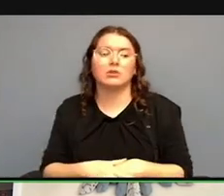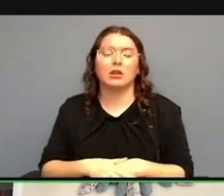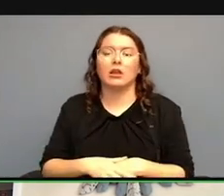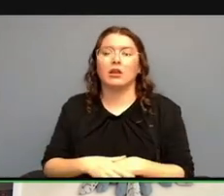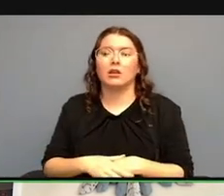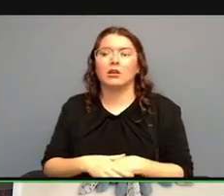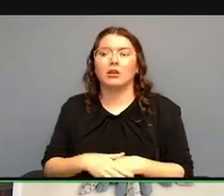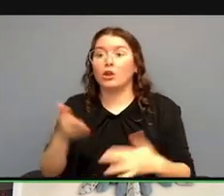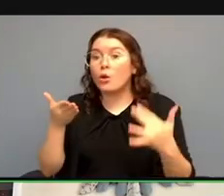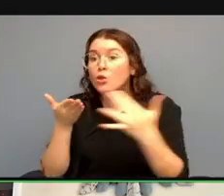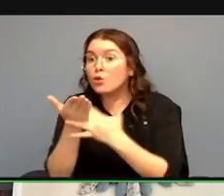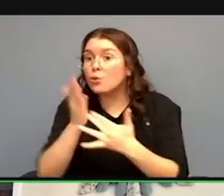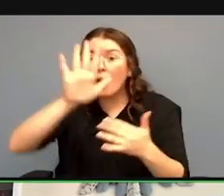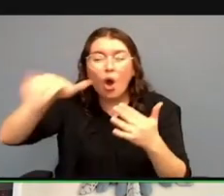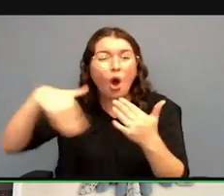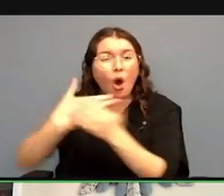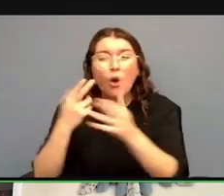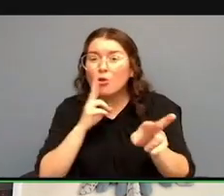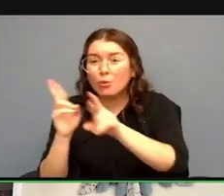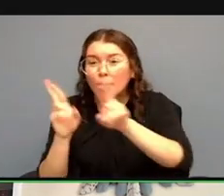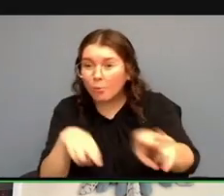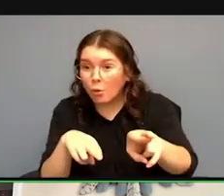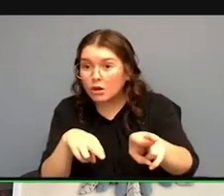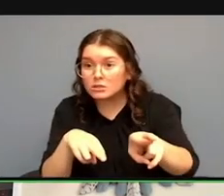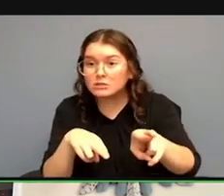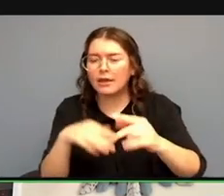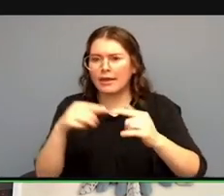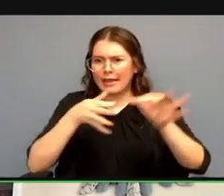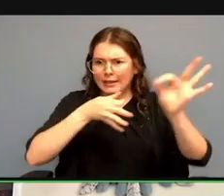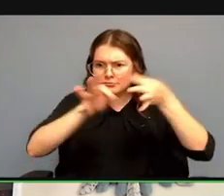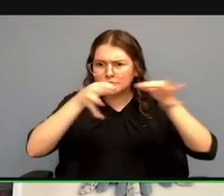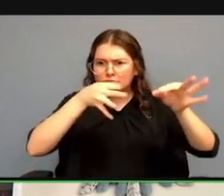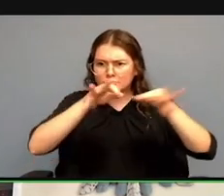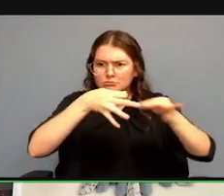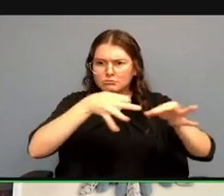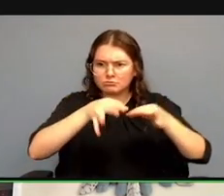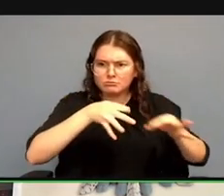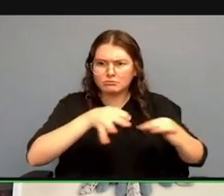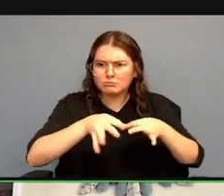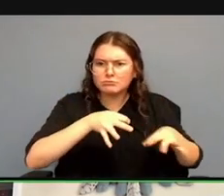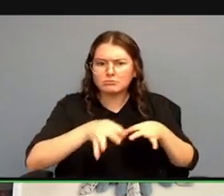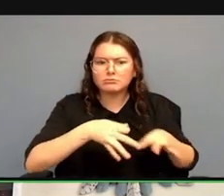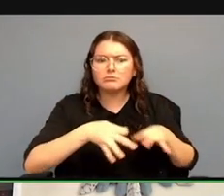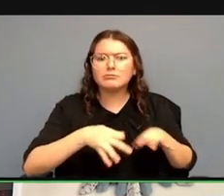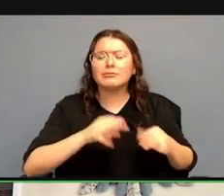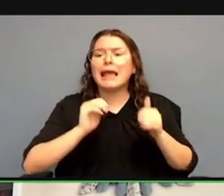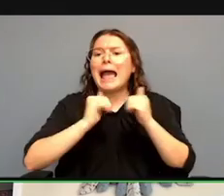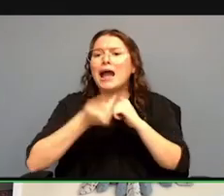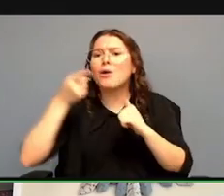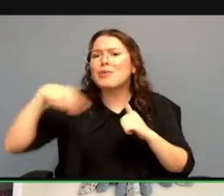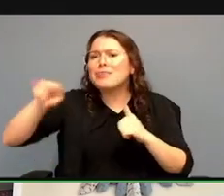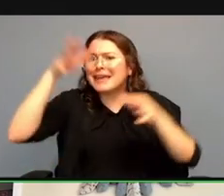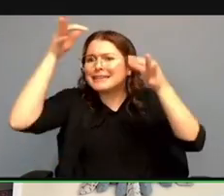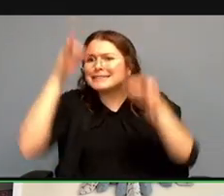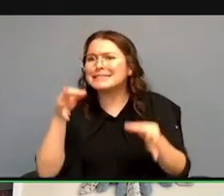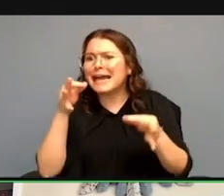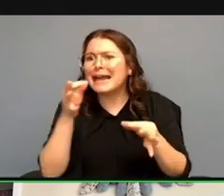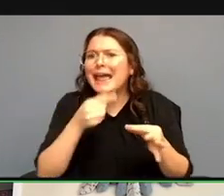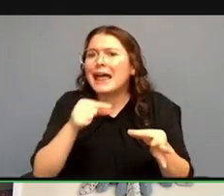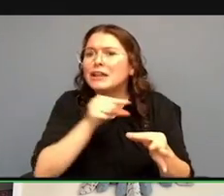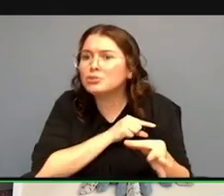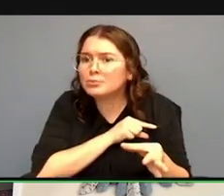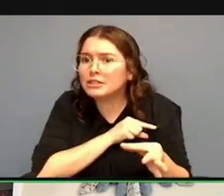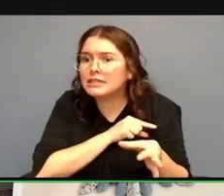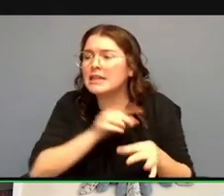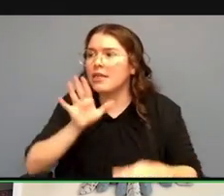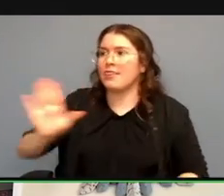the reports, and they're going to explain how they determine eligibility based on